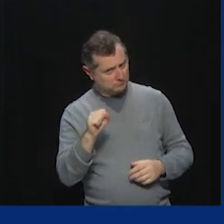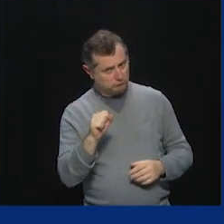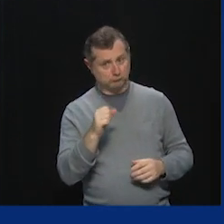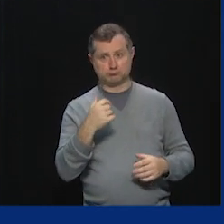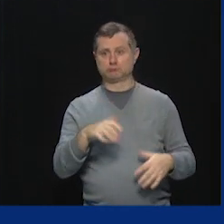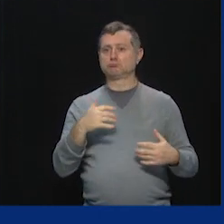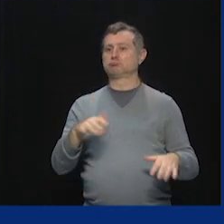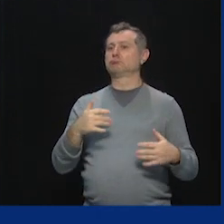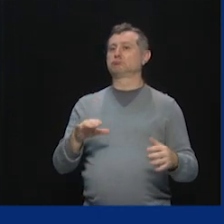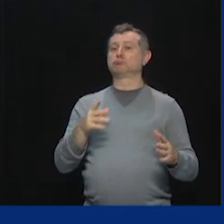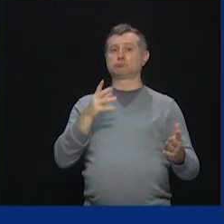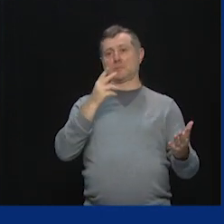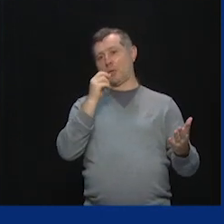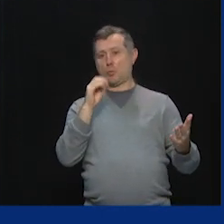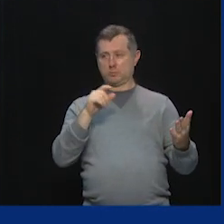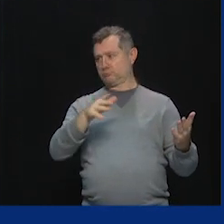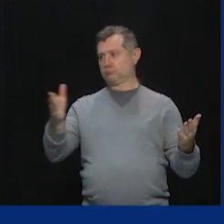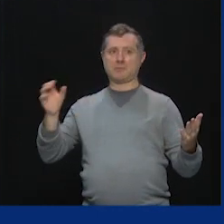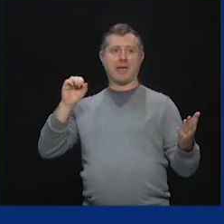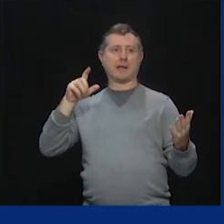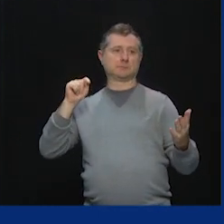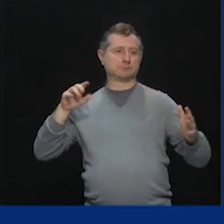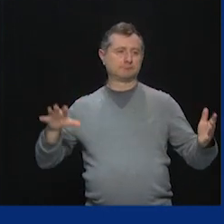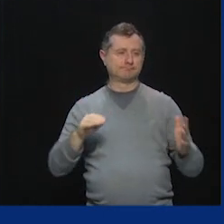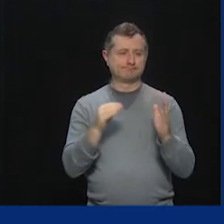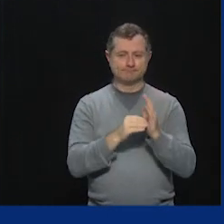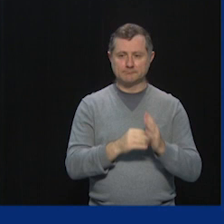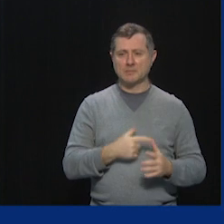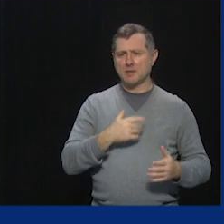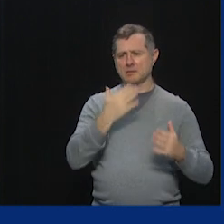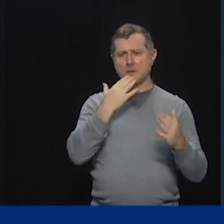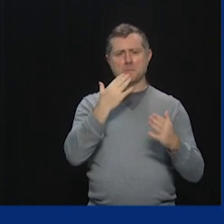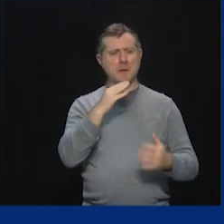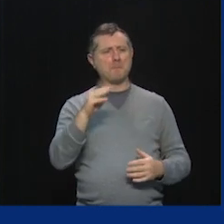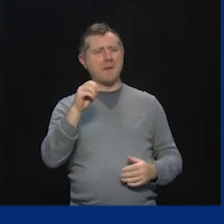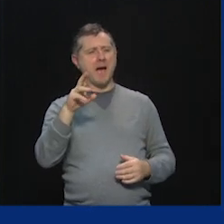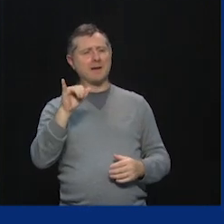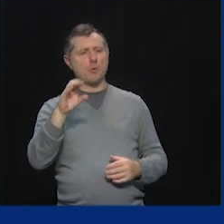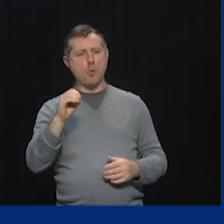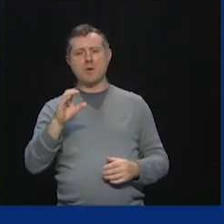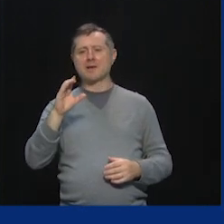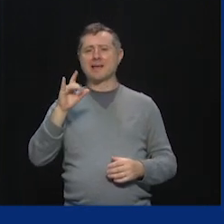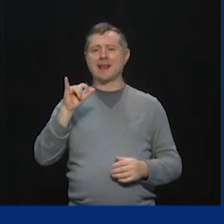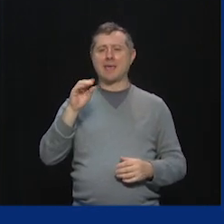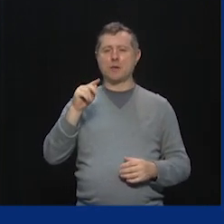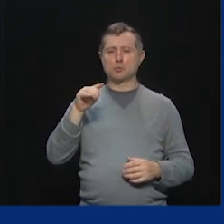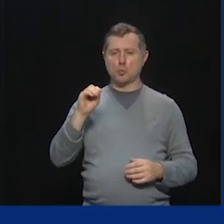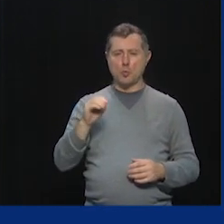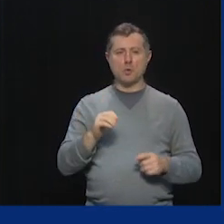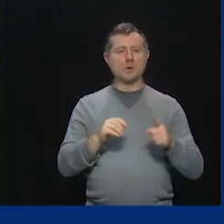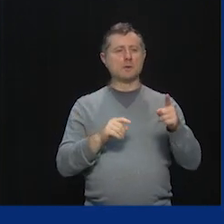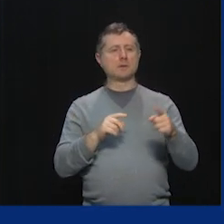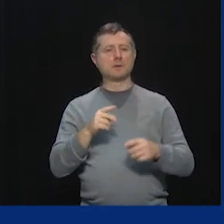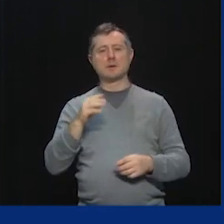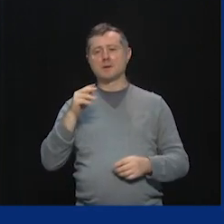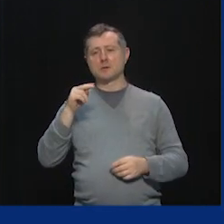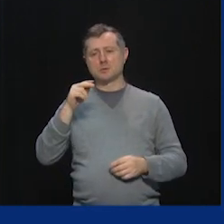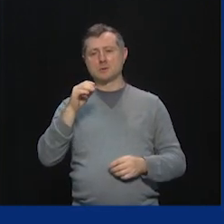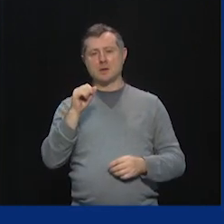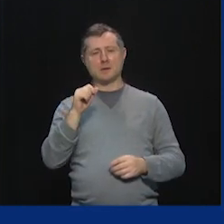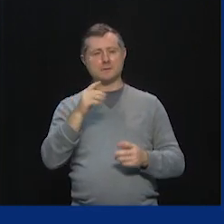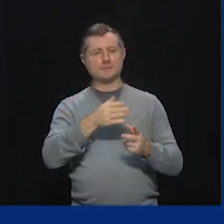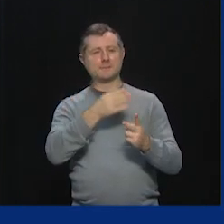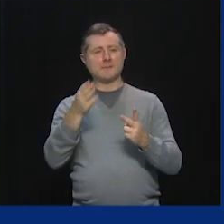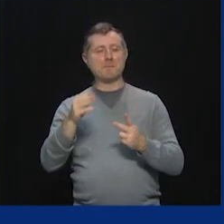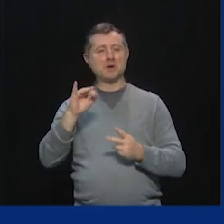Mario Salento, Senate Deputy Leader Mike Gianaris, and Assembly Member Karina Reyes for her work. And again, as a healthcare professional,